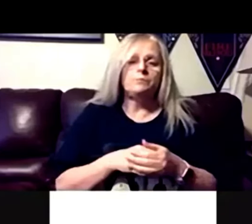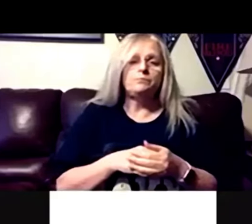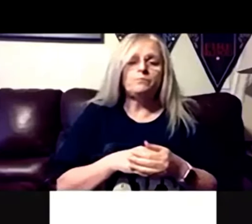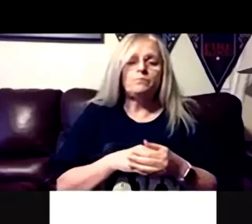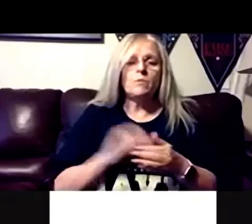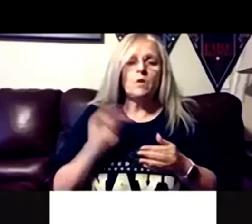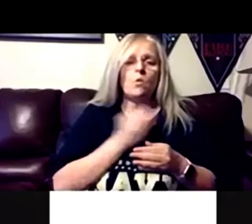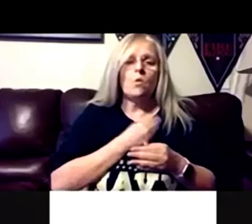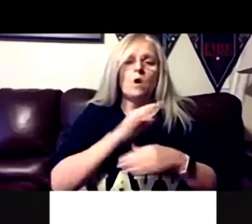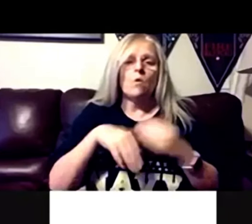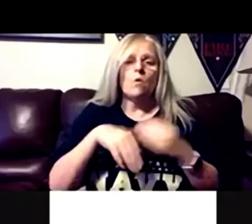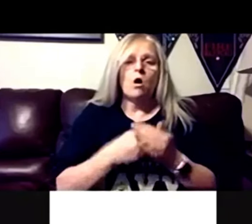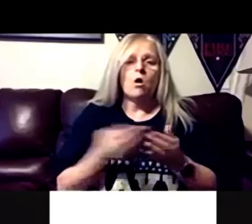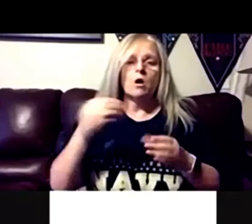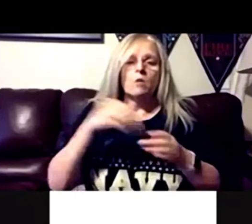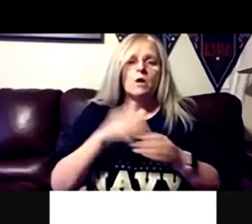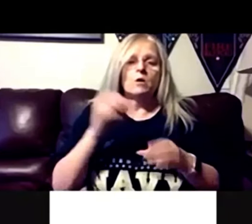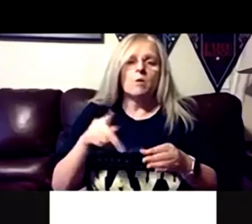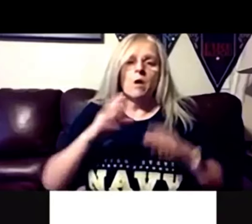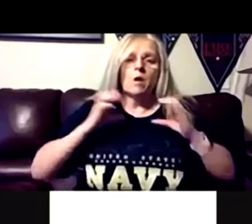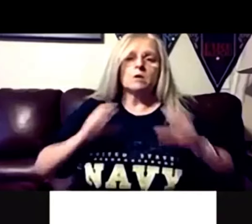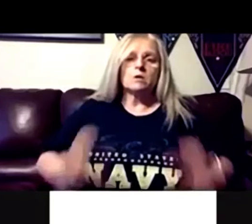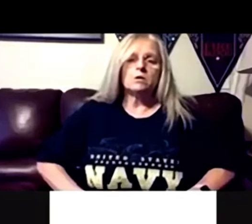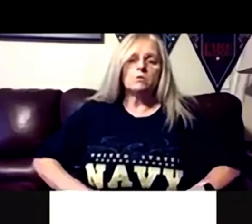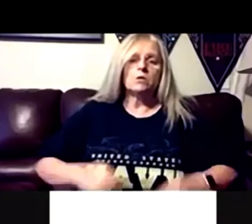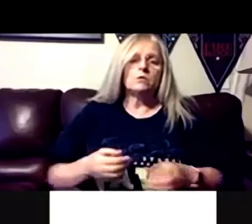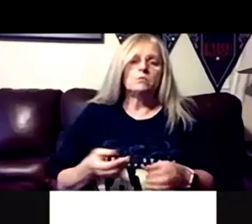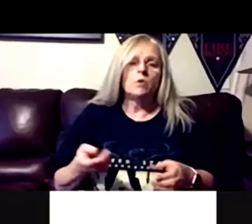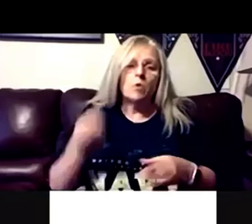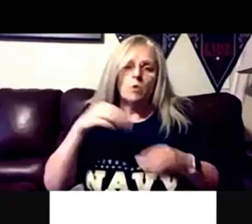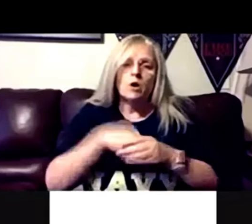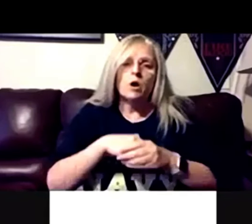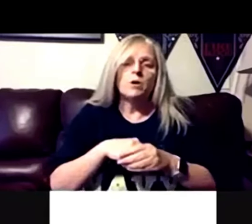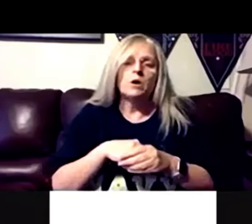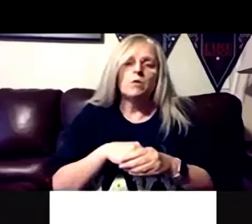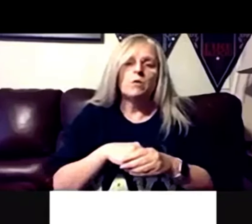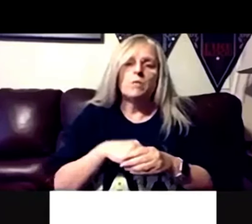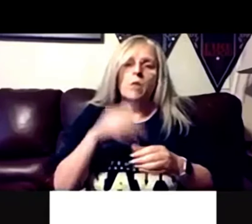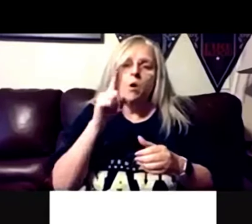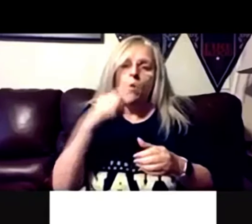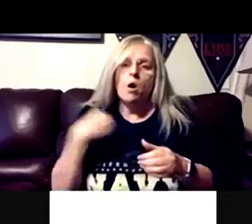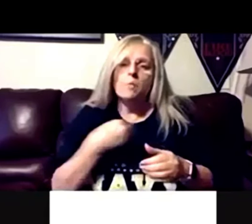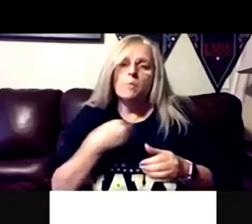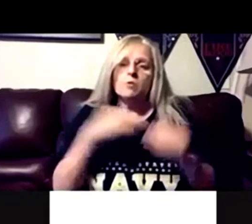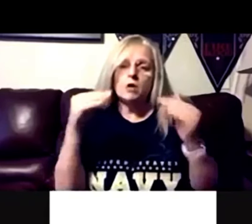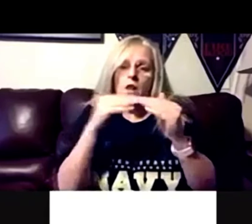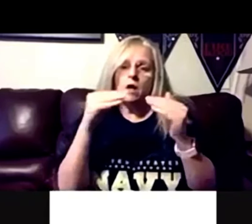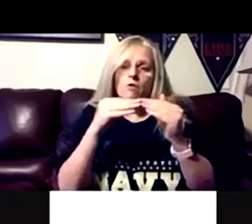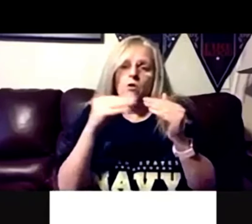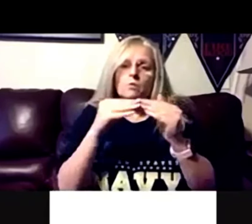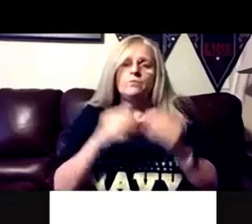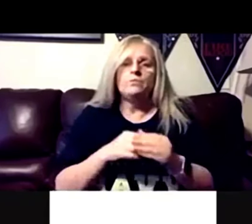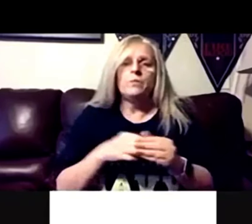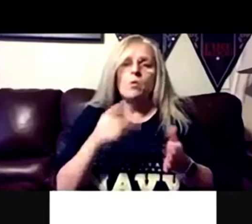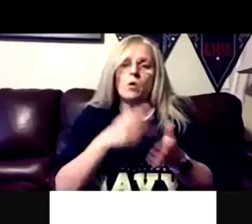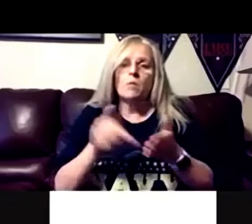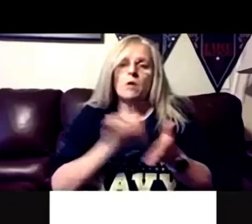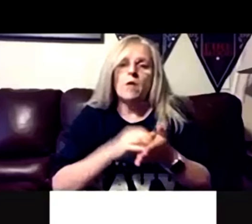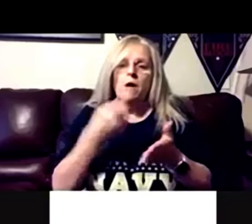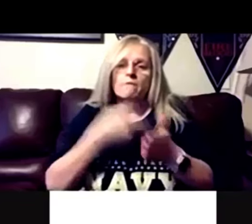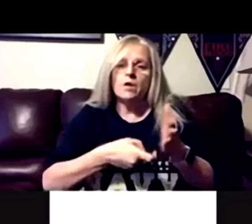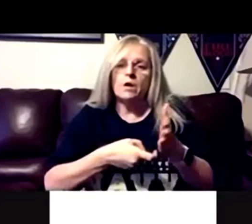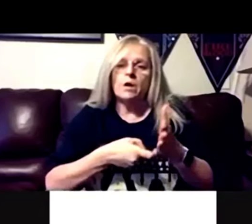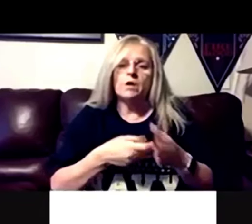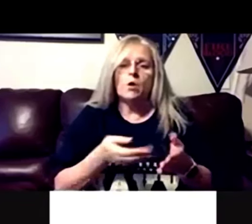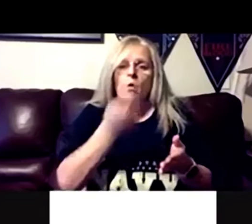will all come into ONPASSIVE as customers, and we will come in and there will be one membership level. We will pay that fee. We will go